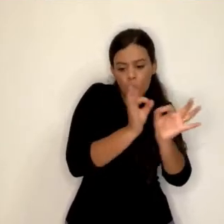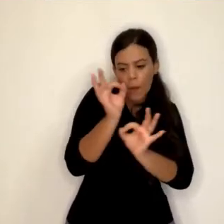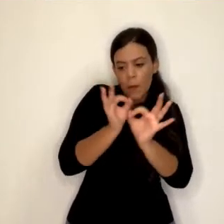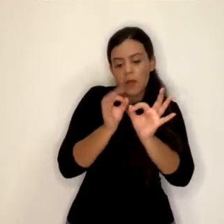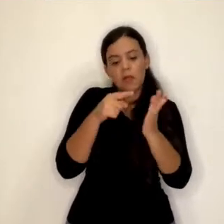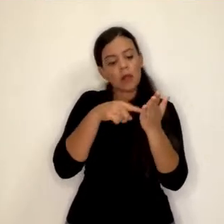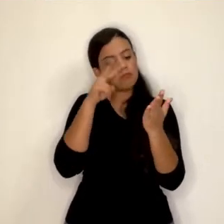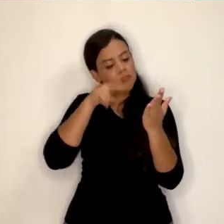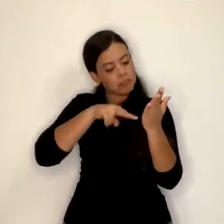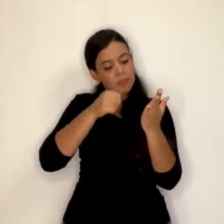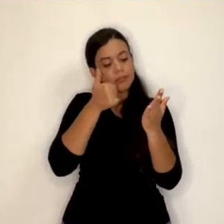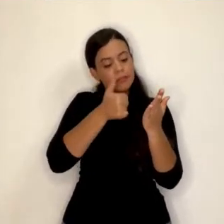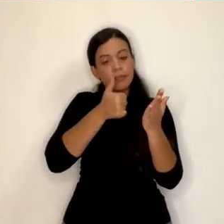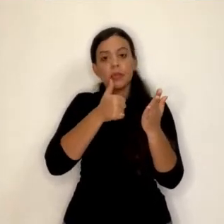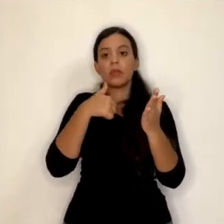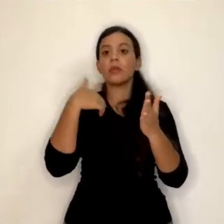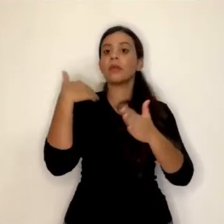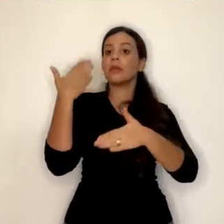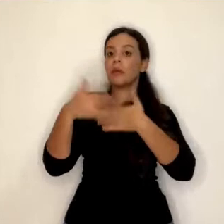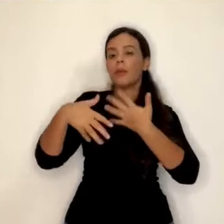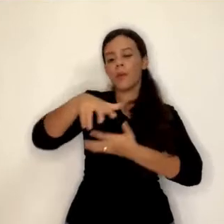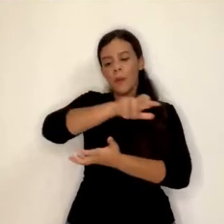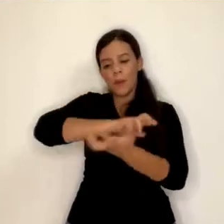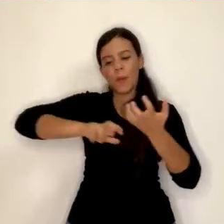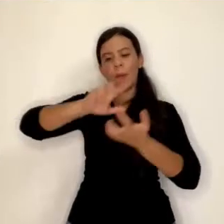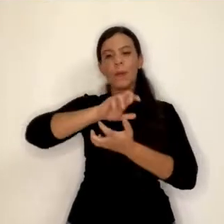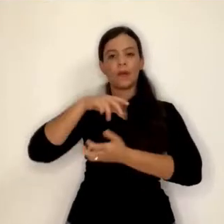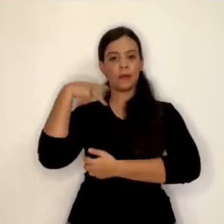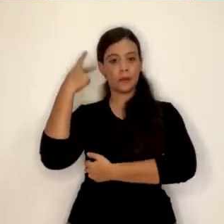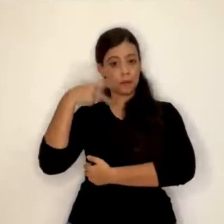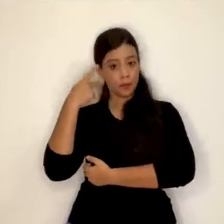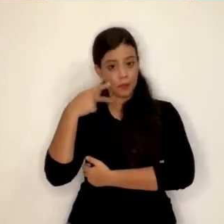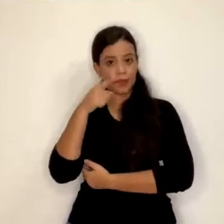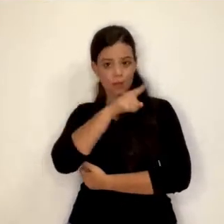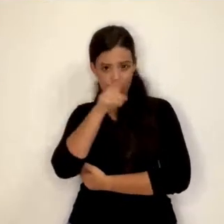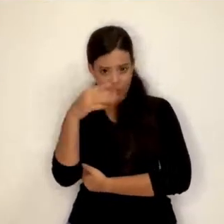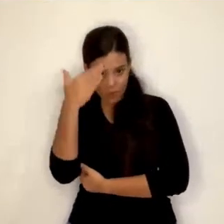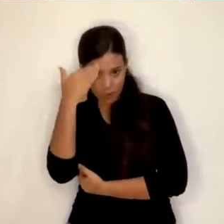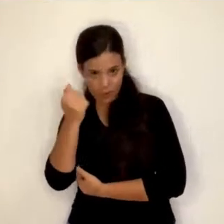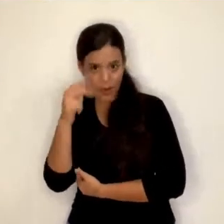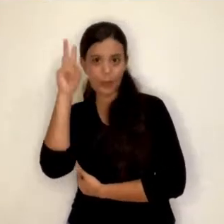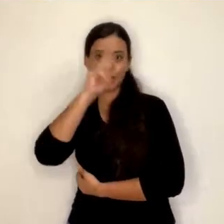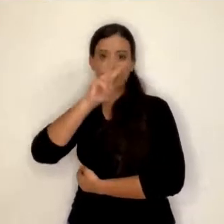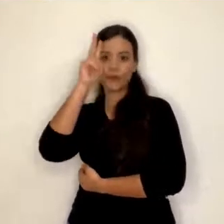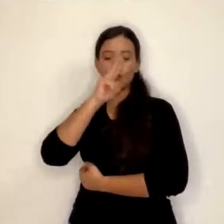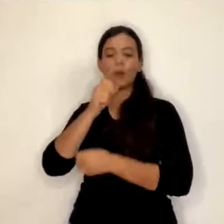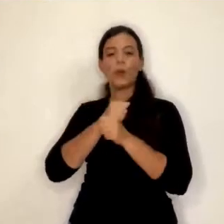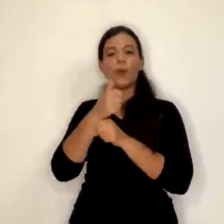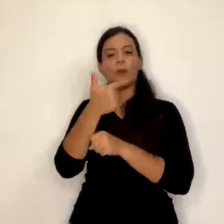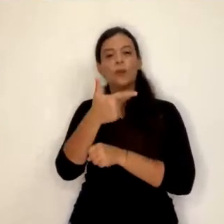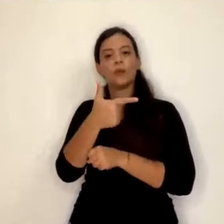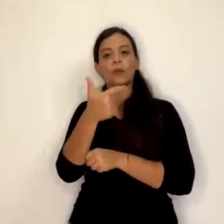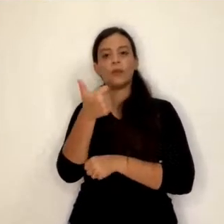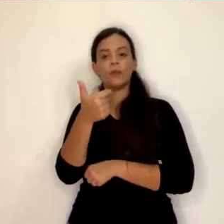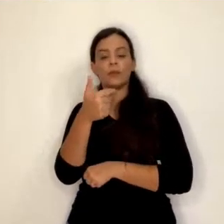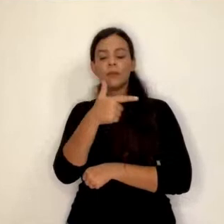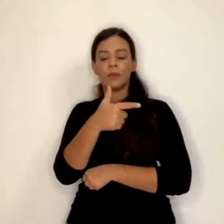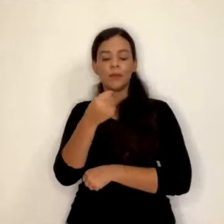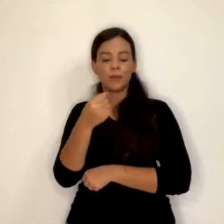that were signaling something more organized. And then the political crisis you are aware of have started